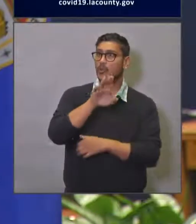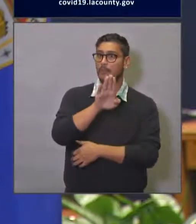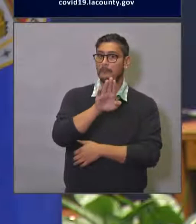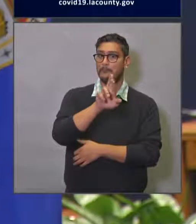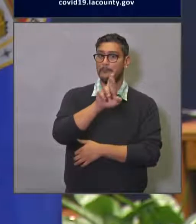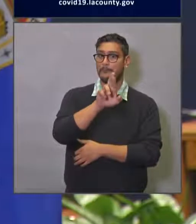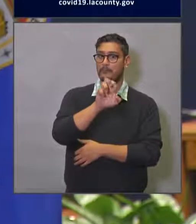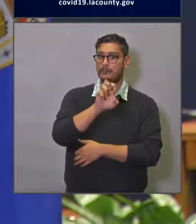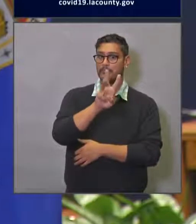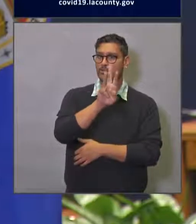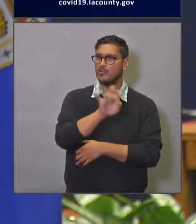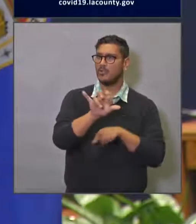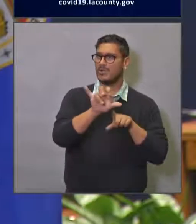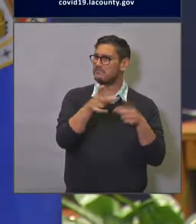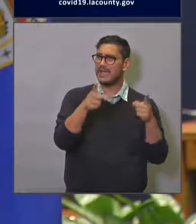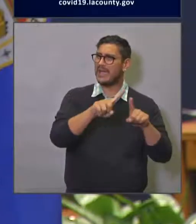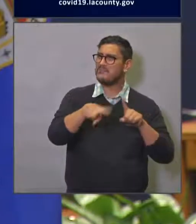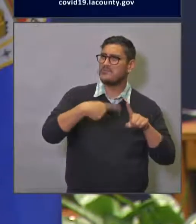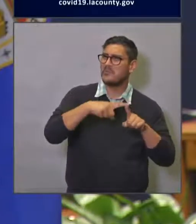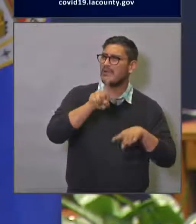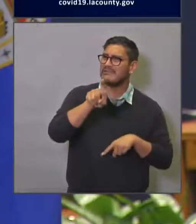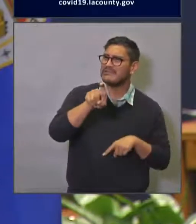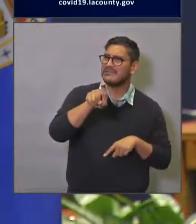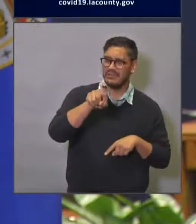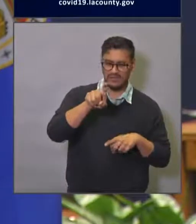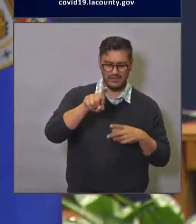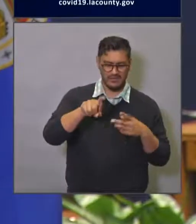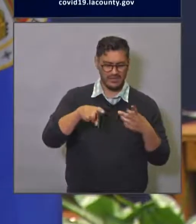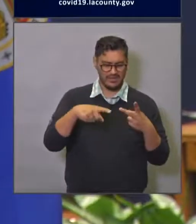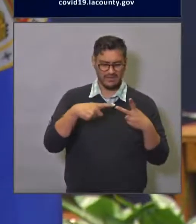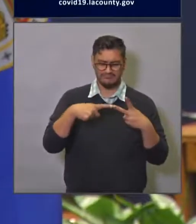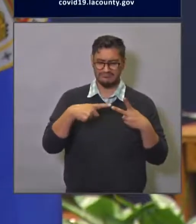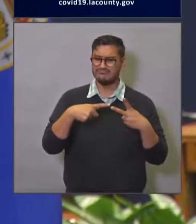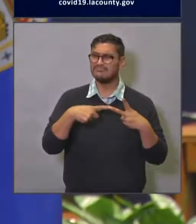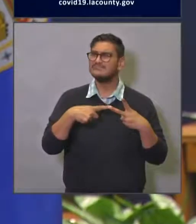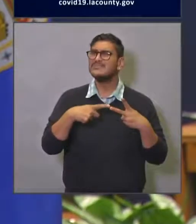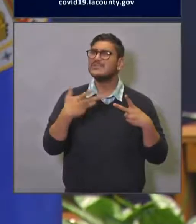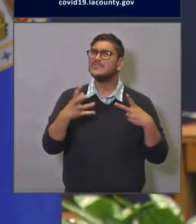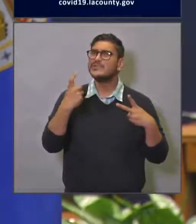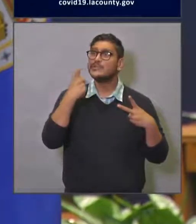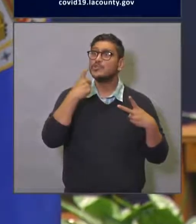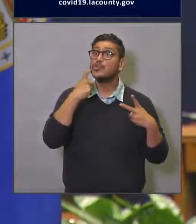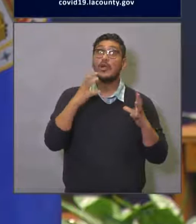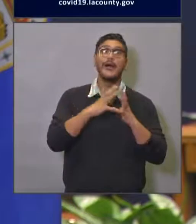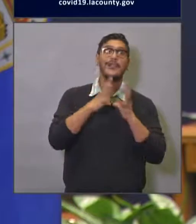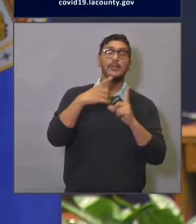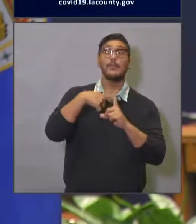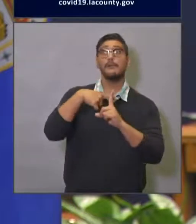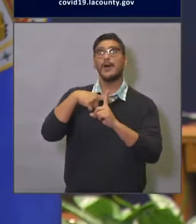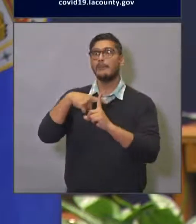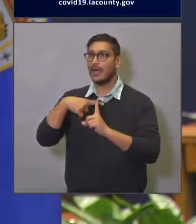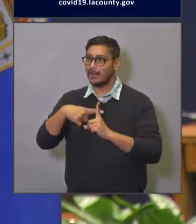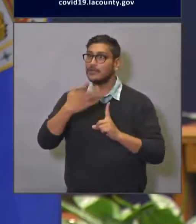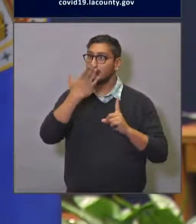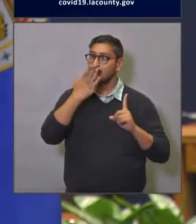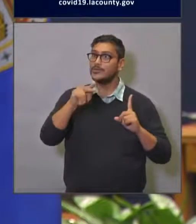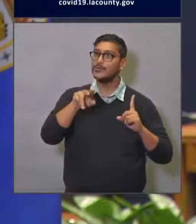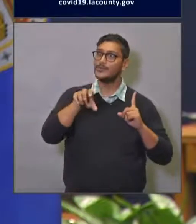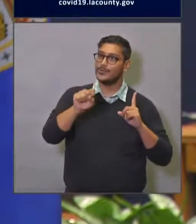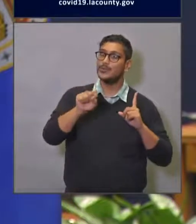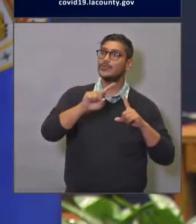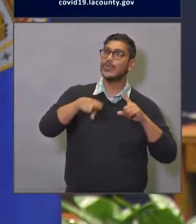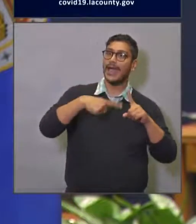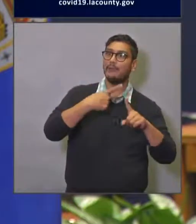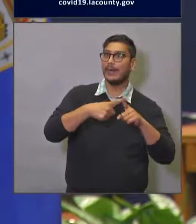would take place. And secondly, just overall, we just heard a lot of good news that you were presenting in terms of the